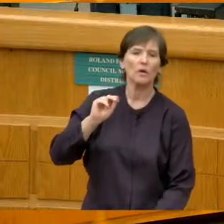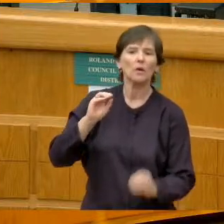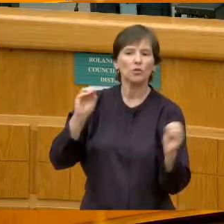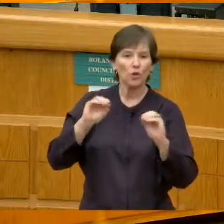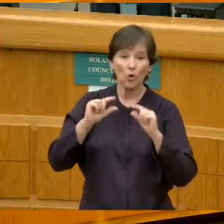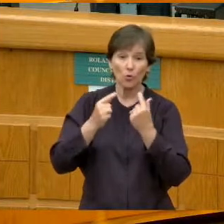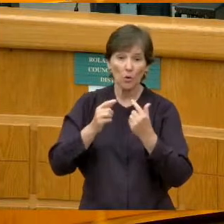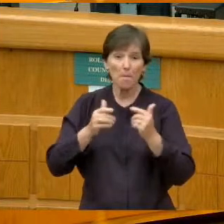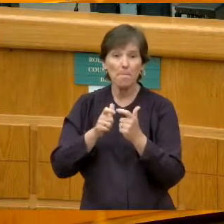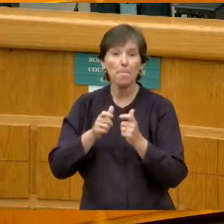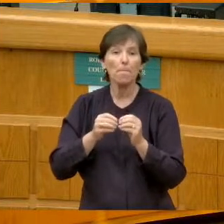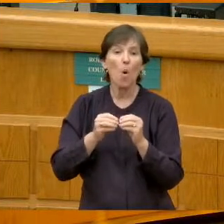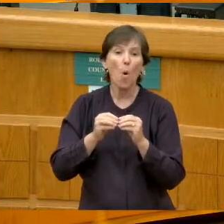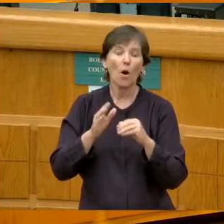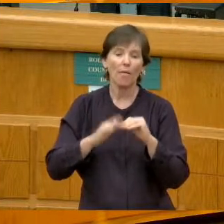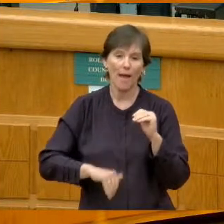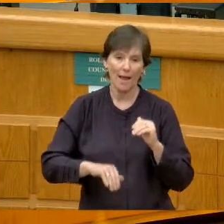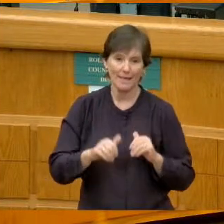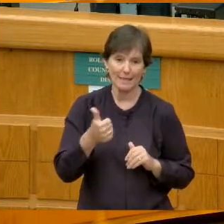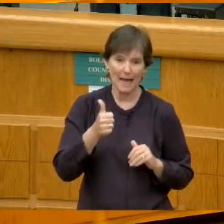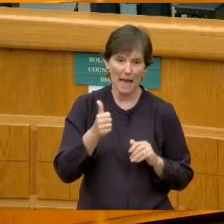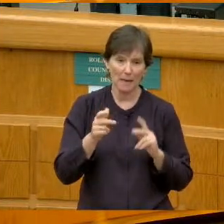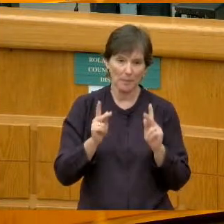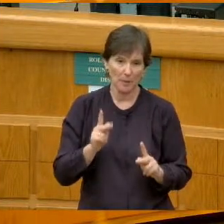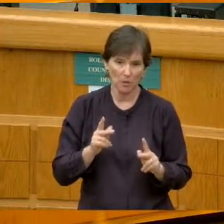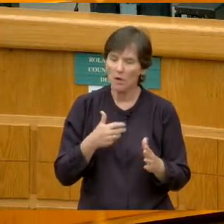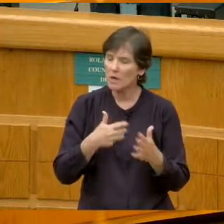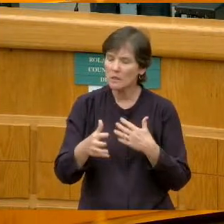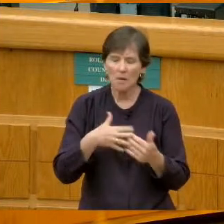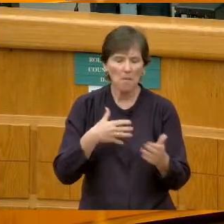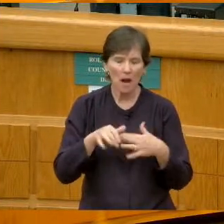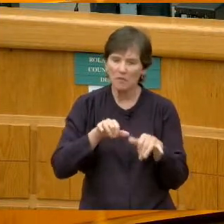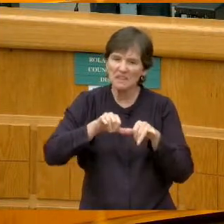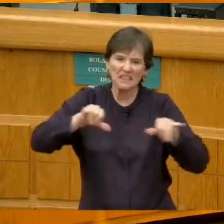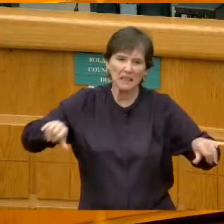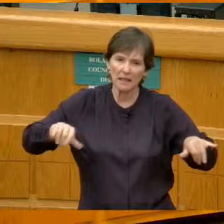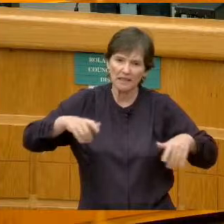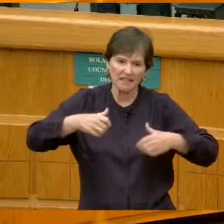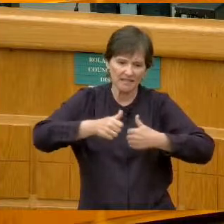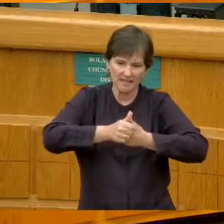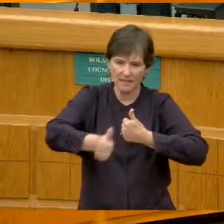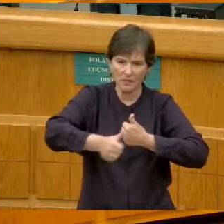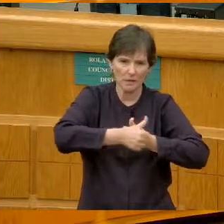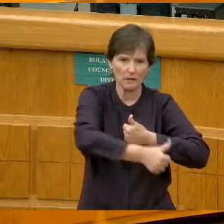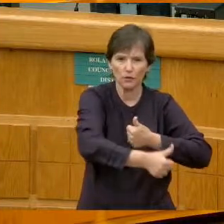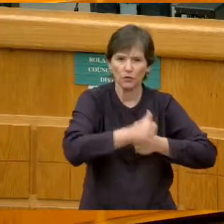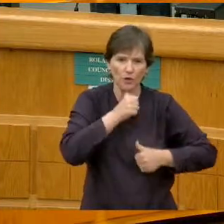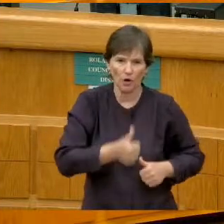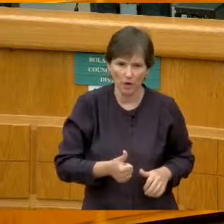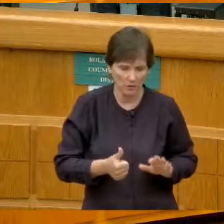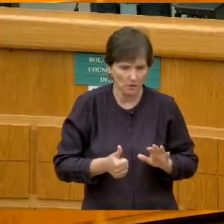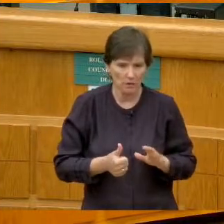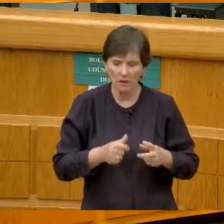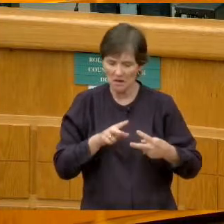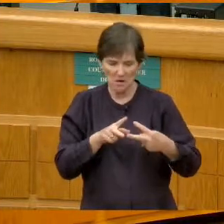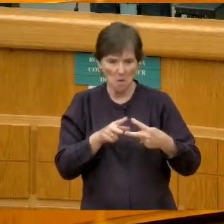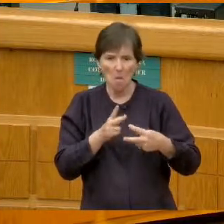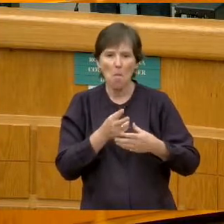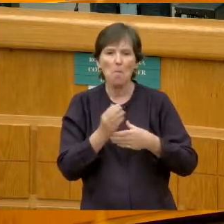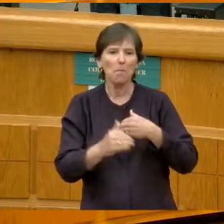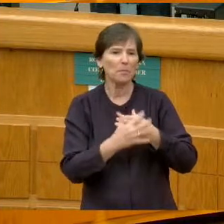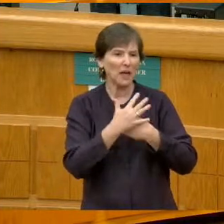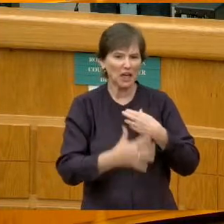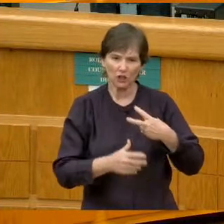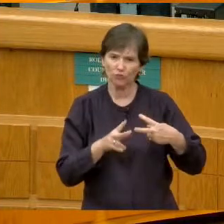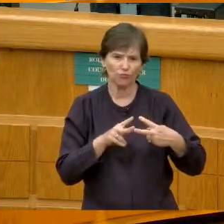10. And so group gatherings, social gatherings of 10 or more on either beach, the Gulf Beach or the Bay